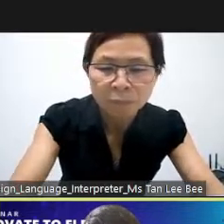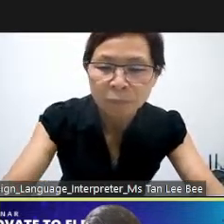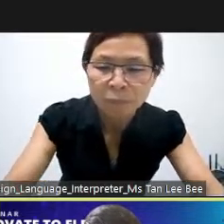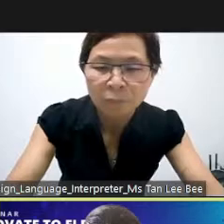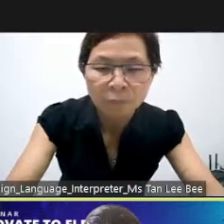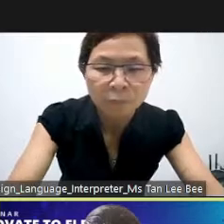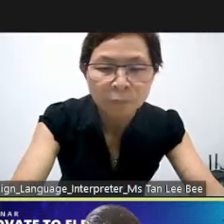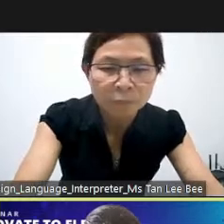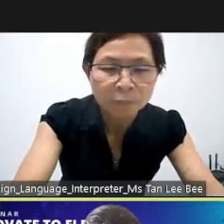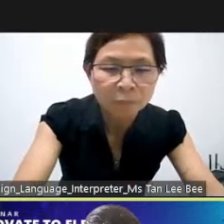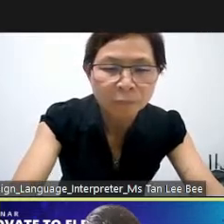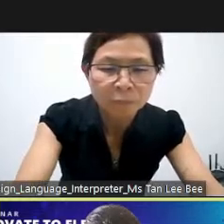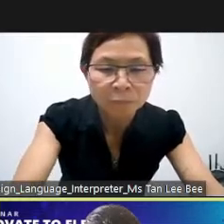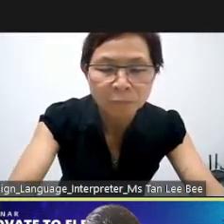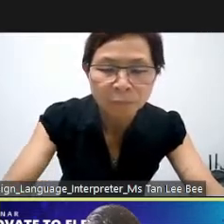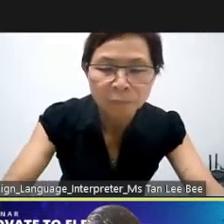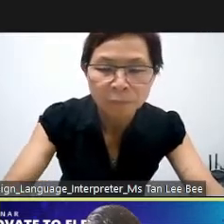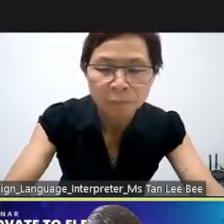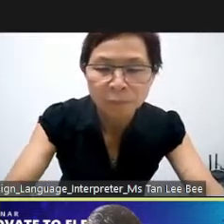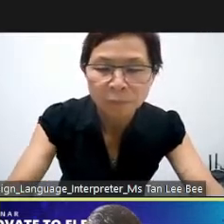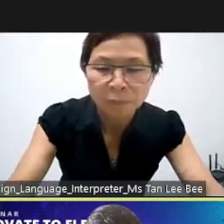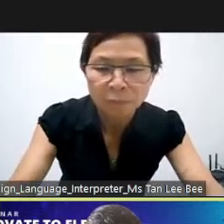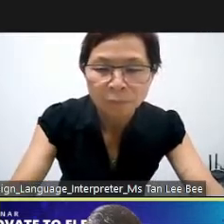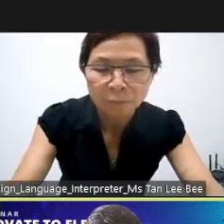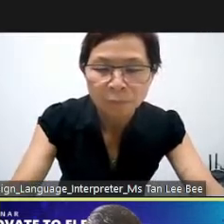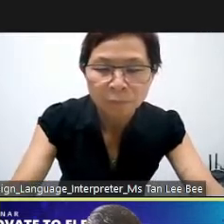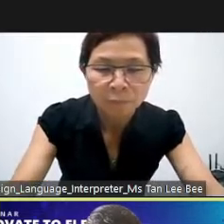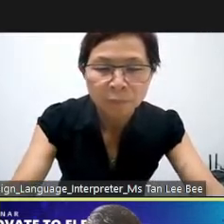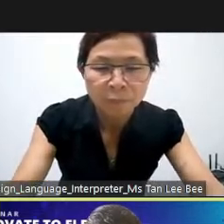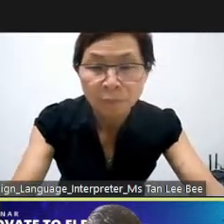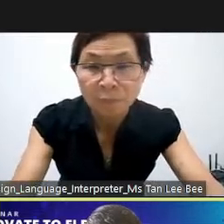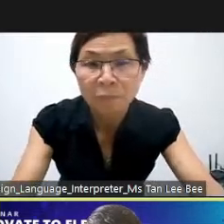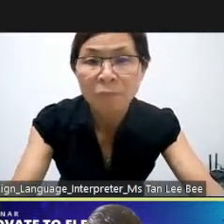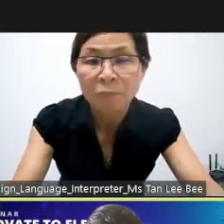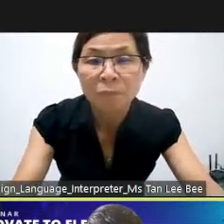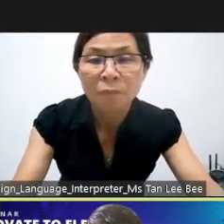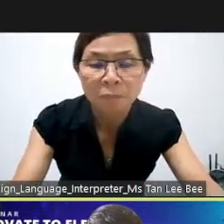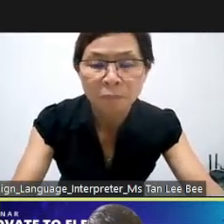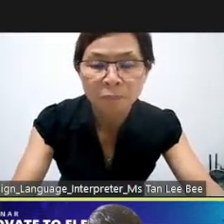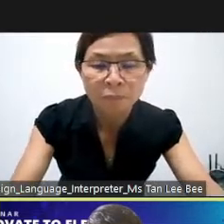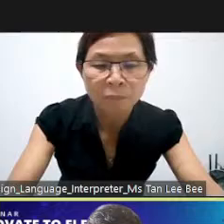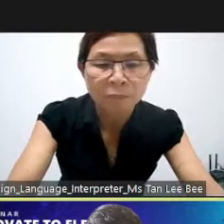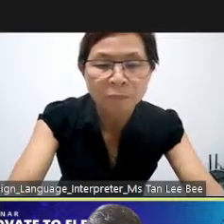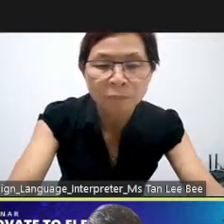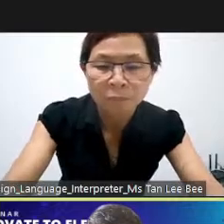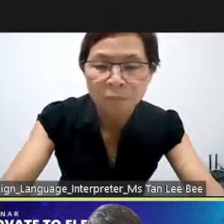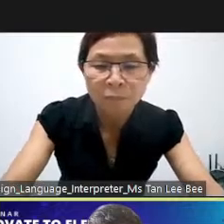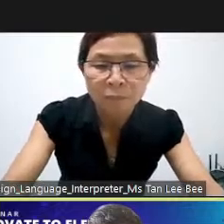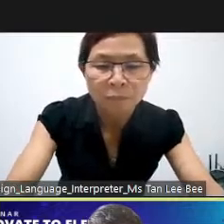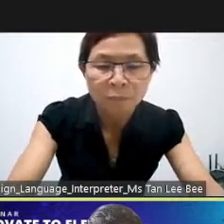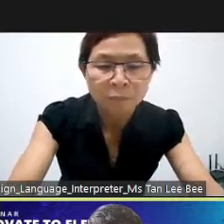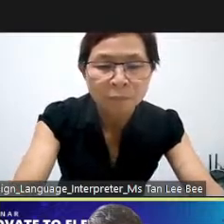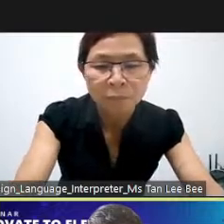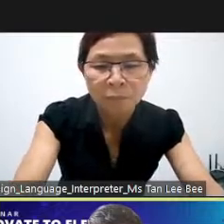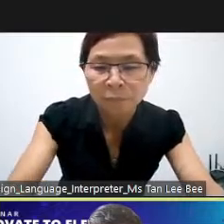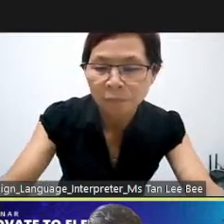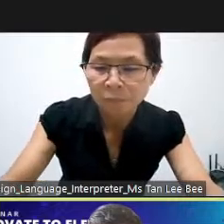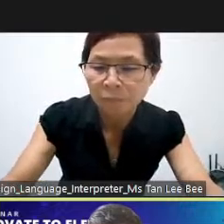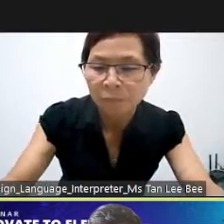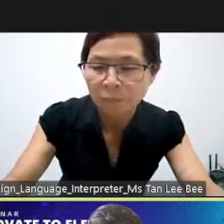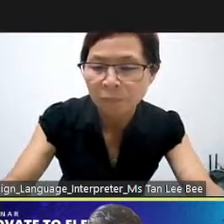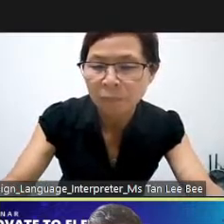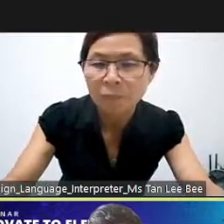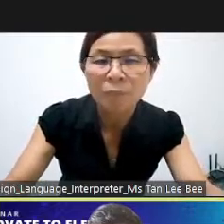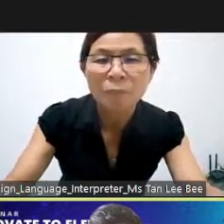special education teachers in terms of instructional content, layout, accessibility, age